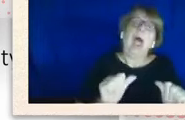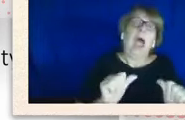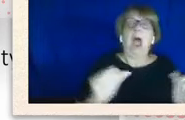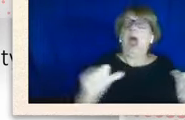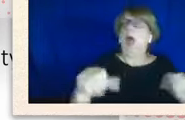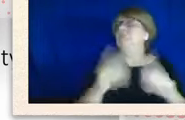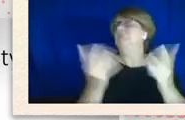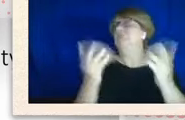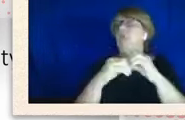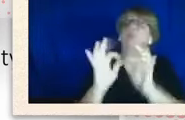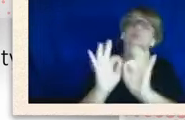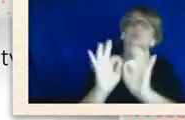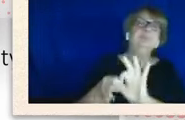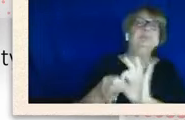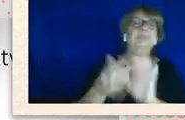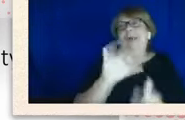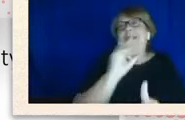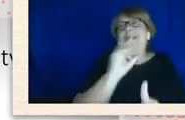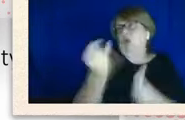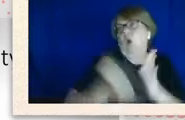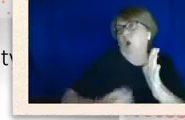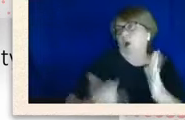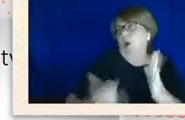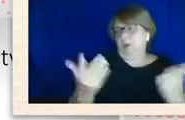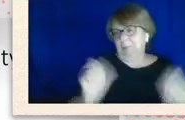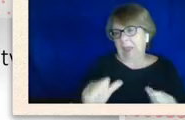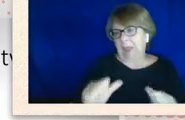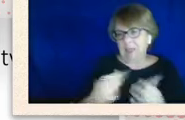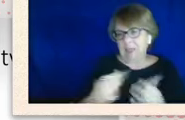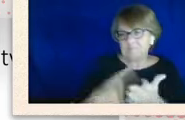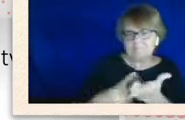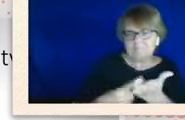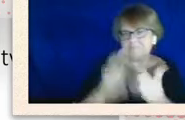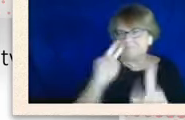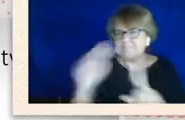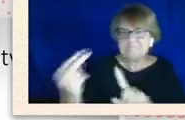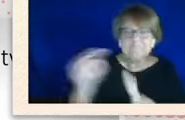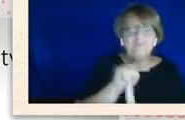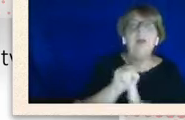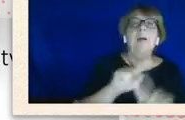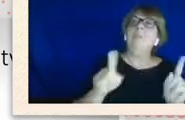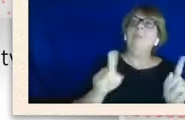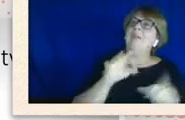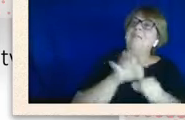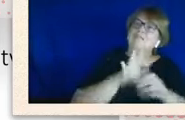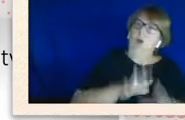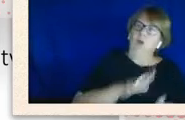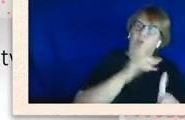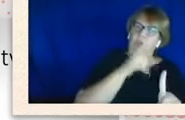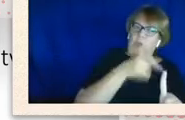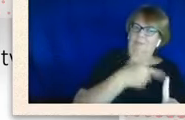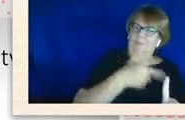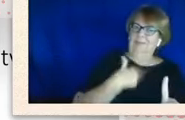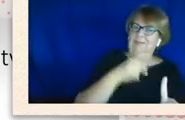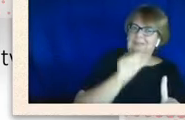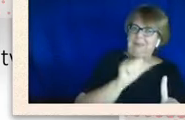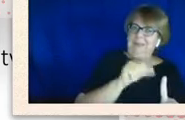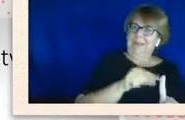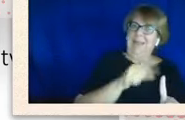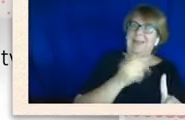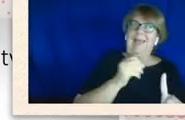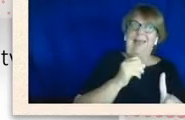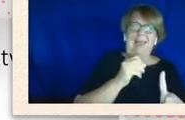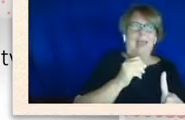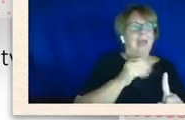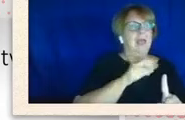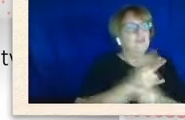is that it's the voters with disabilities themselves and the exercise of the right to vote by